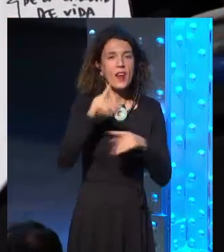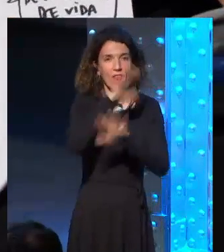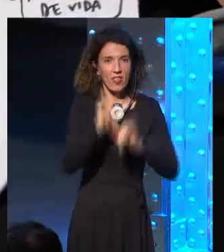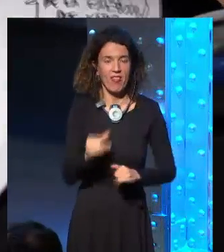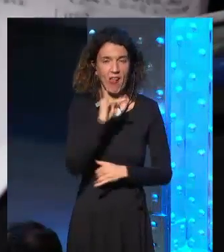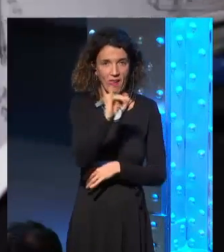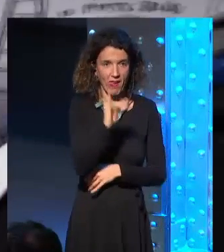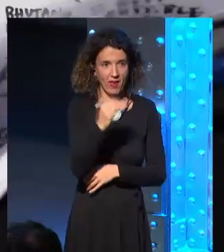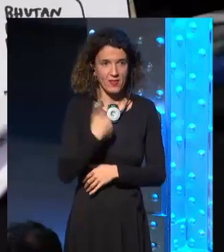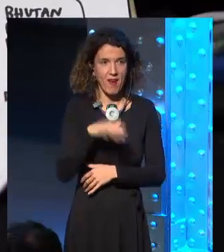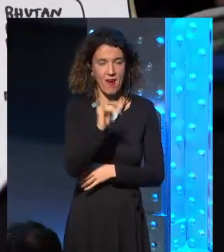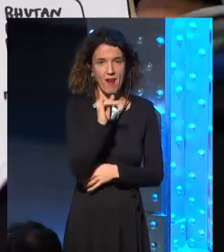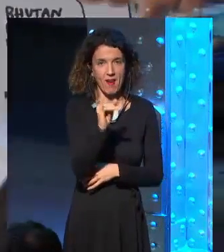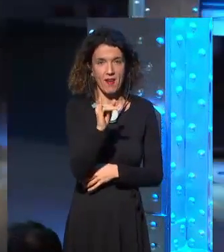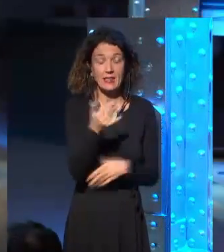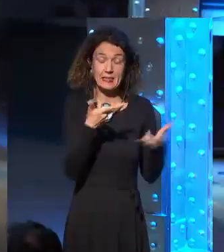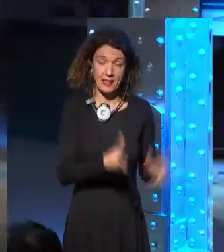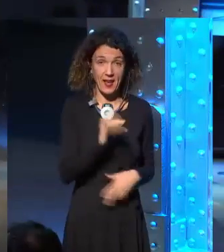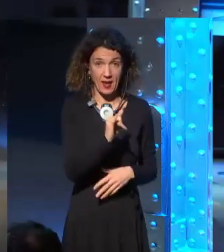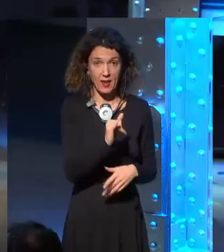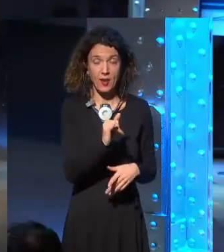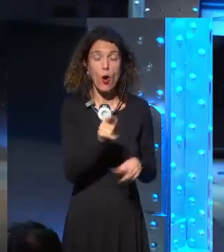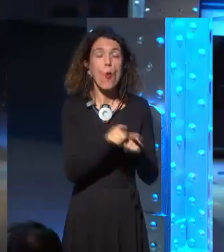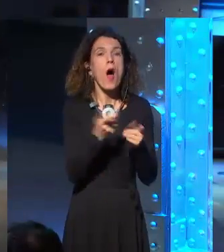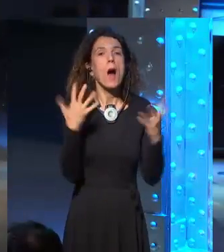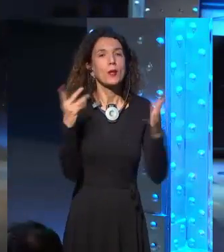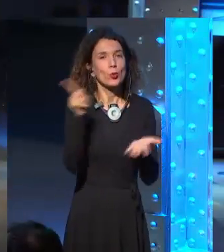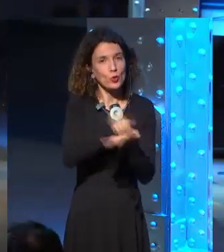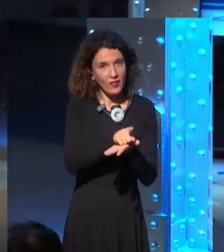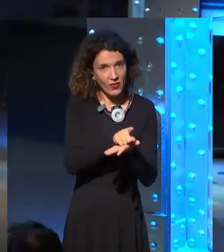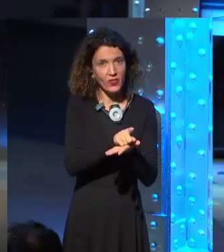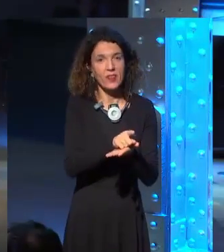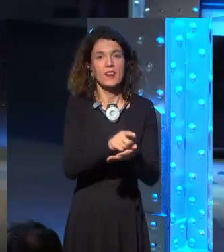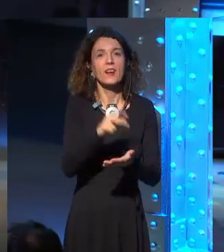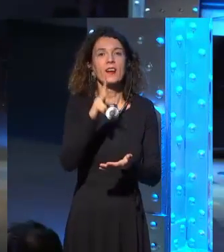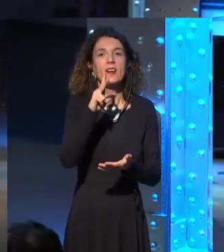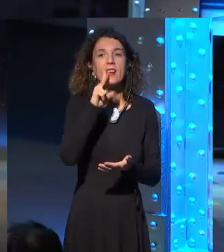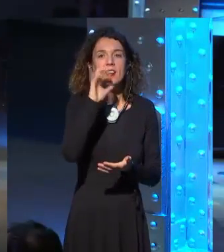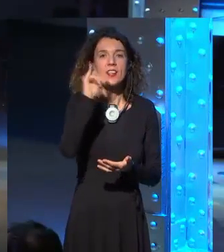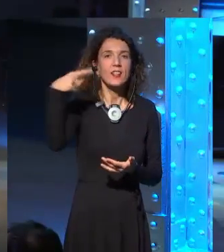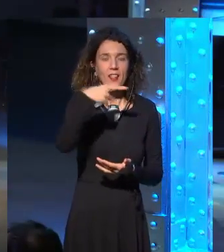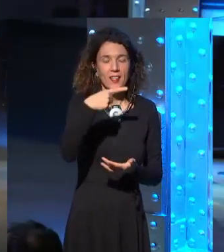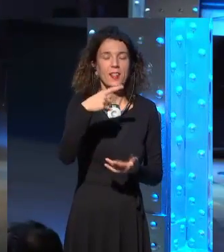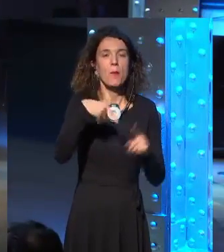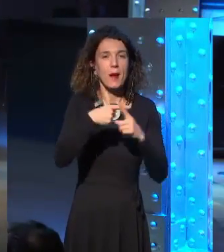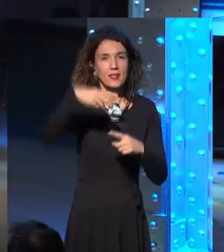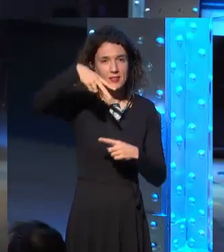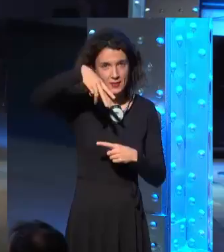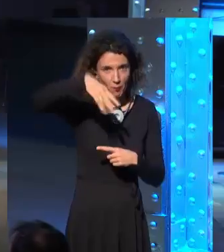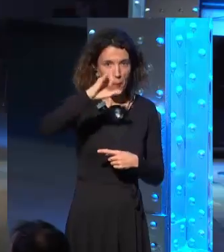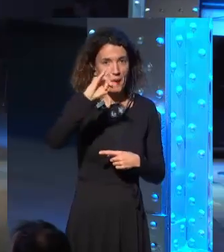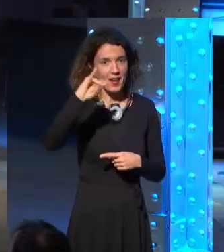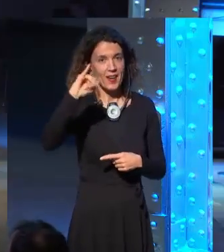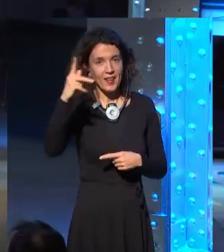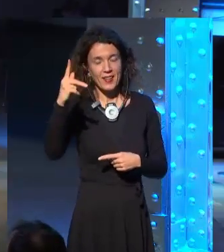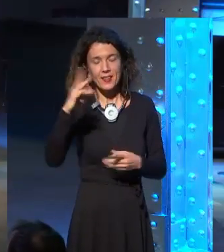in a few minutes he has devised a guide to happiness. So I would like to ask you for a